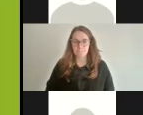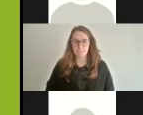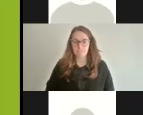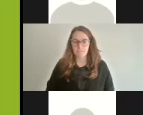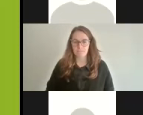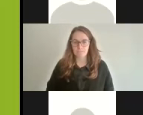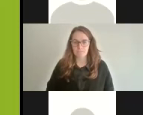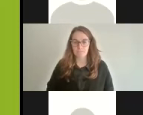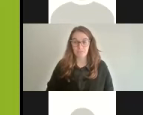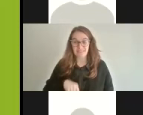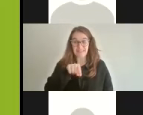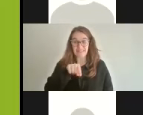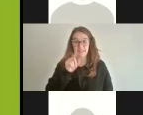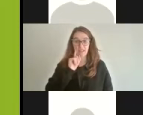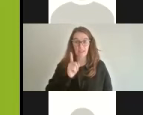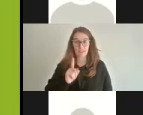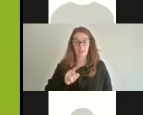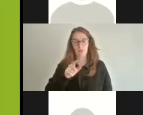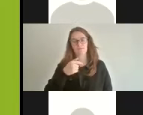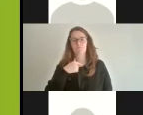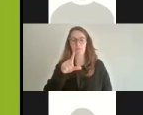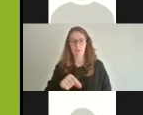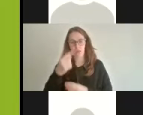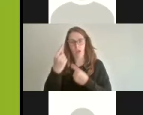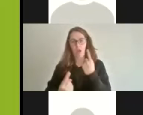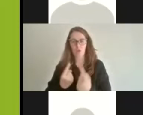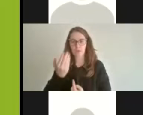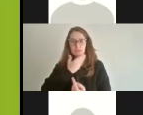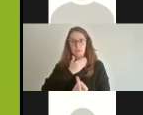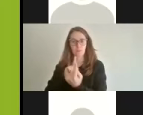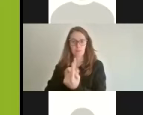after that, we do private classes too. In the private classes,